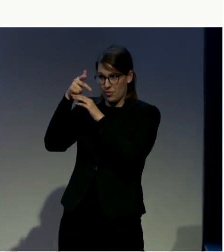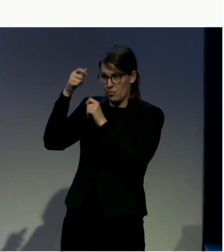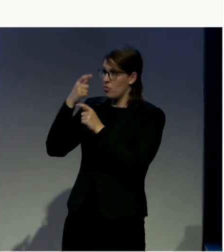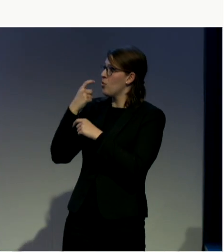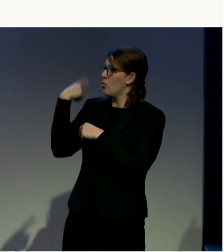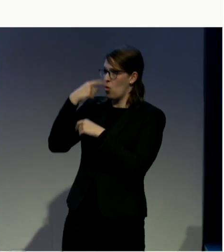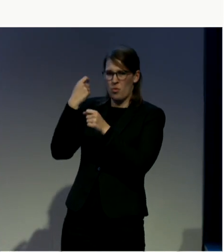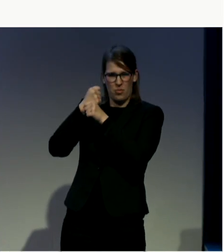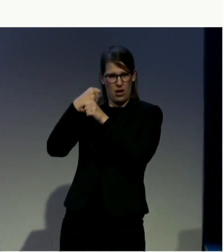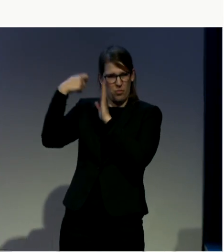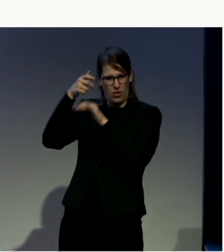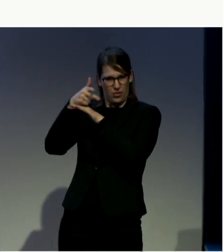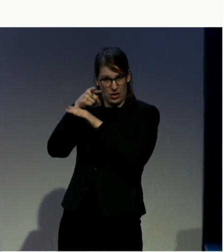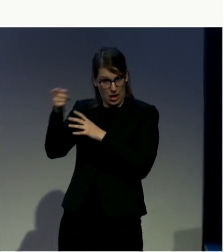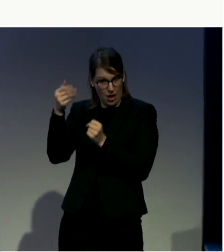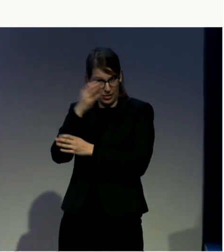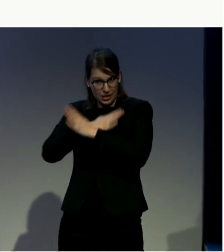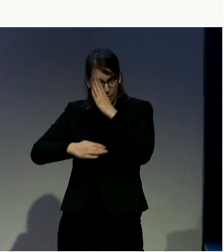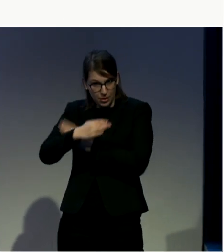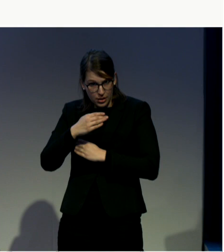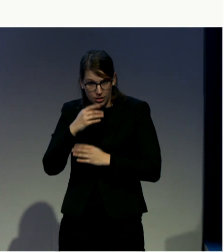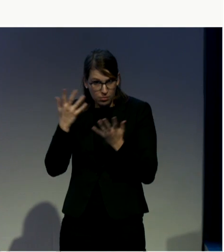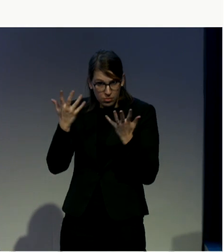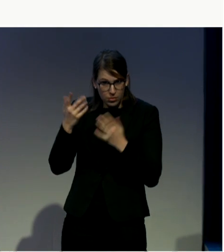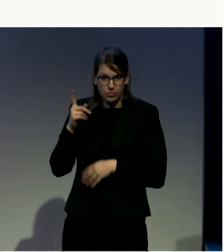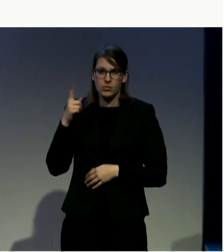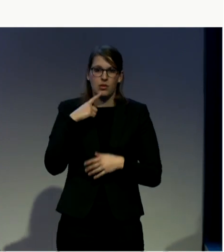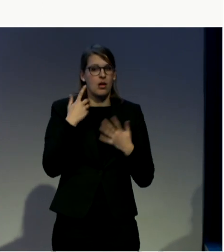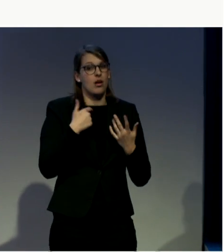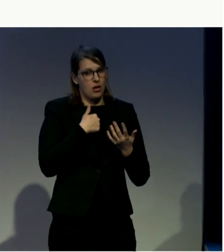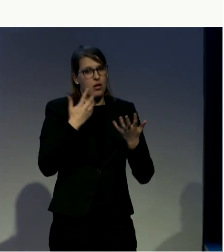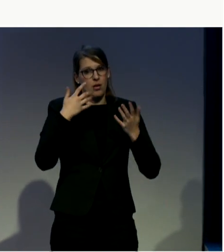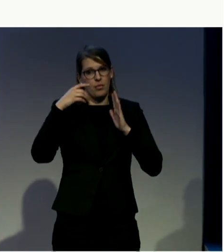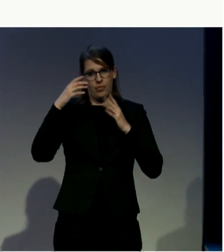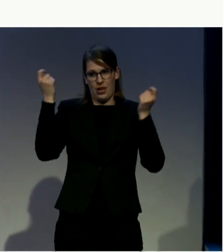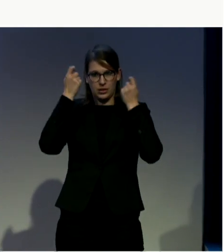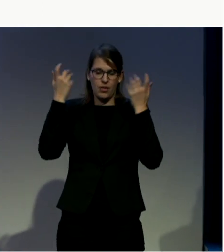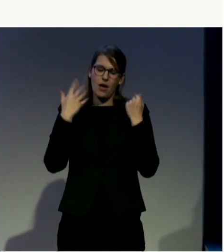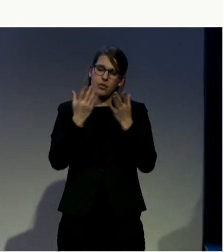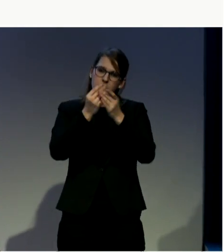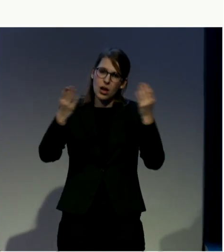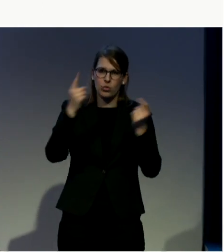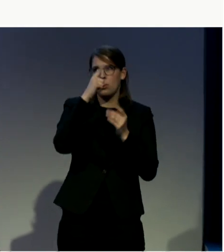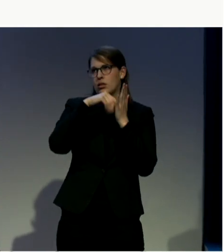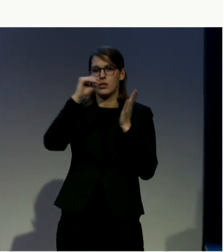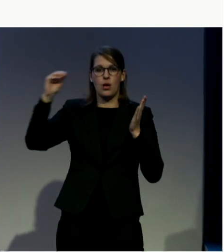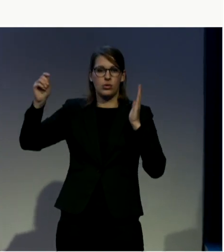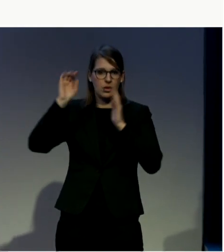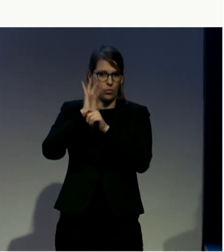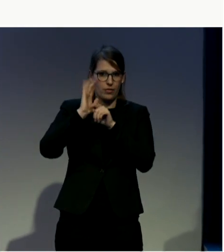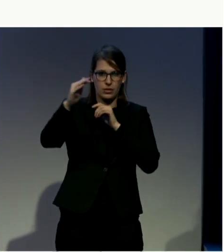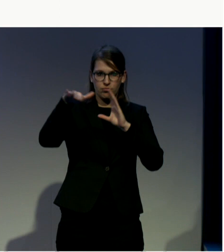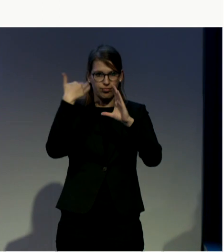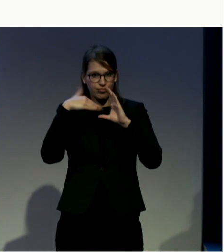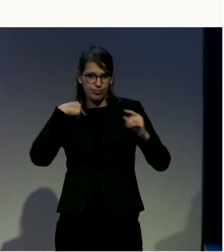from the thousands of films that come in from films that are by or about people with disabilities. And it